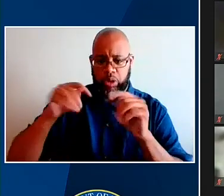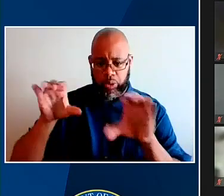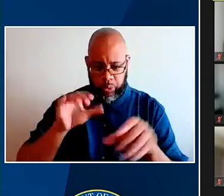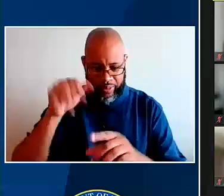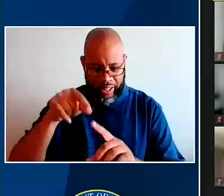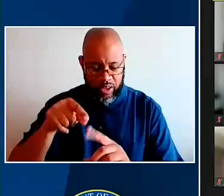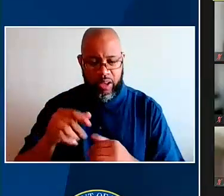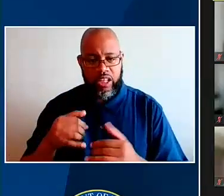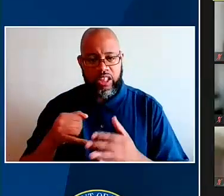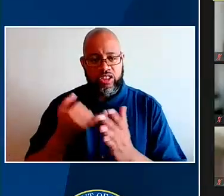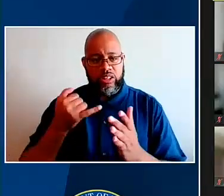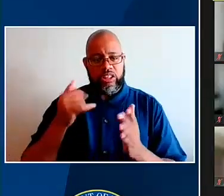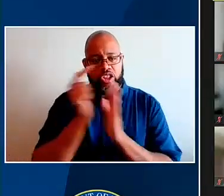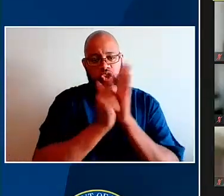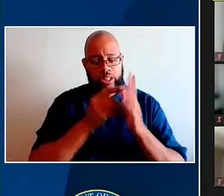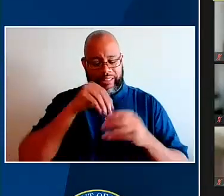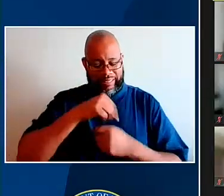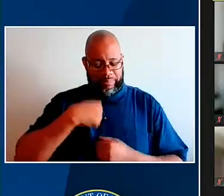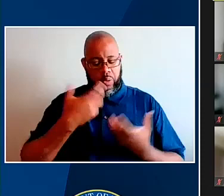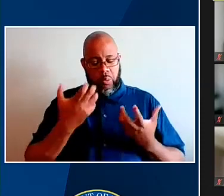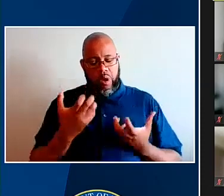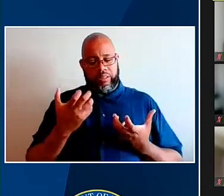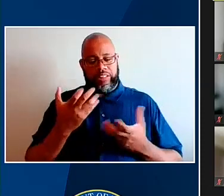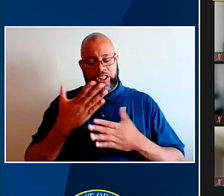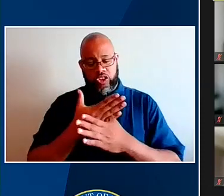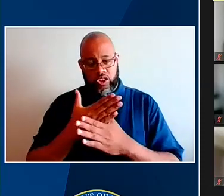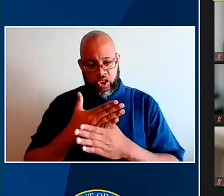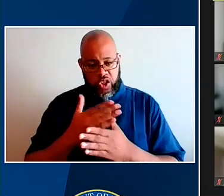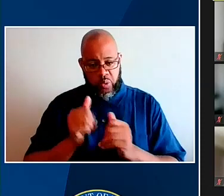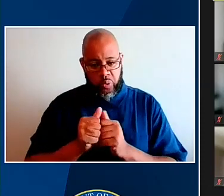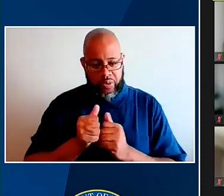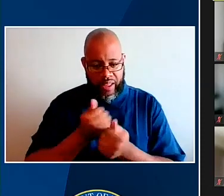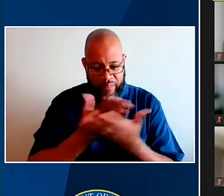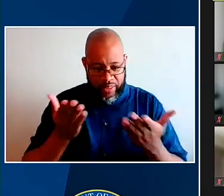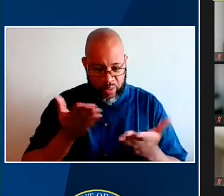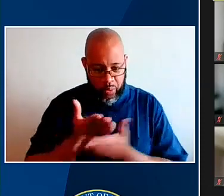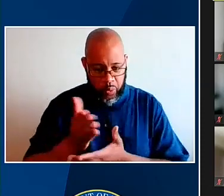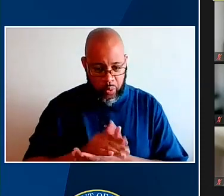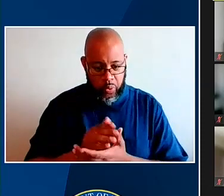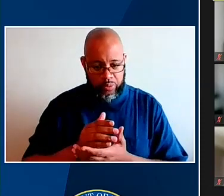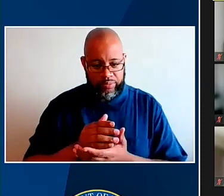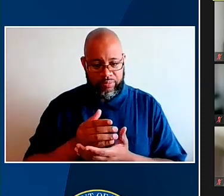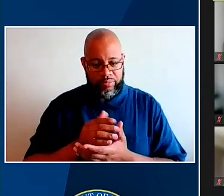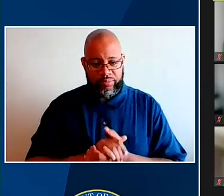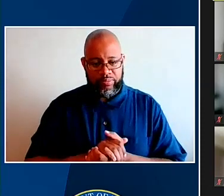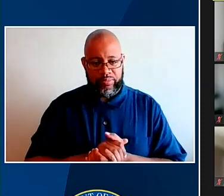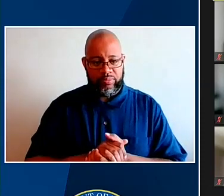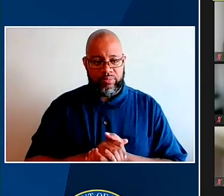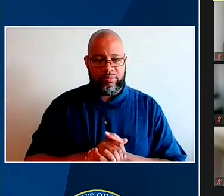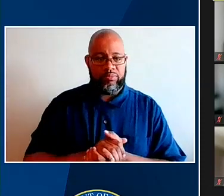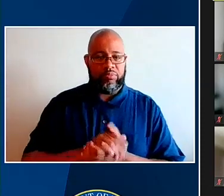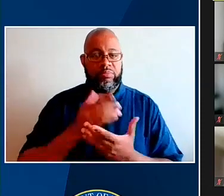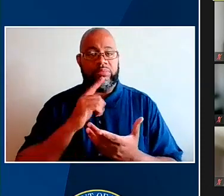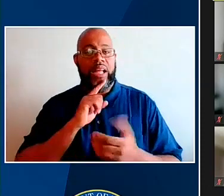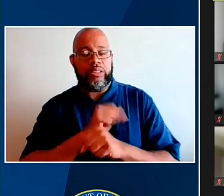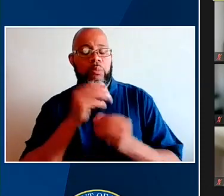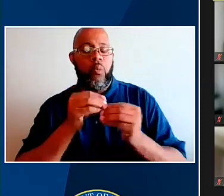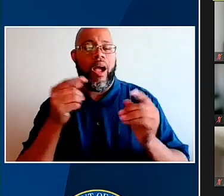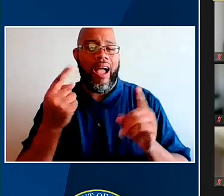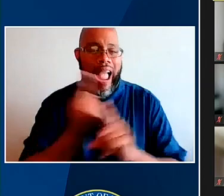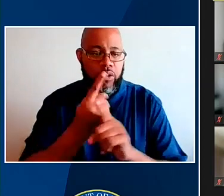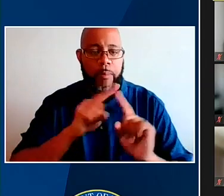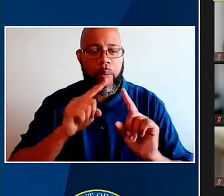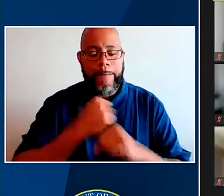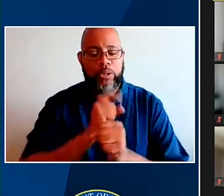But just the attorney in me wants to make sure we think through all the implications of the language. And actually, it may be a more accurate, but we want to make